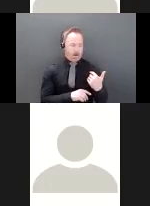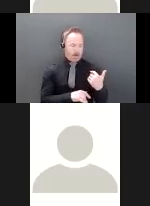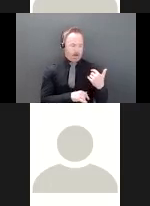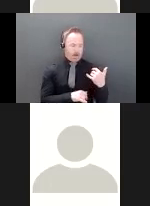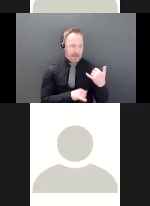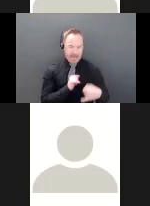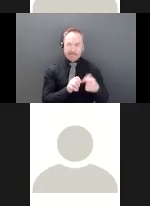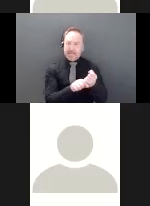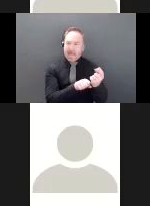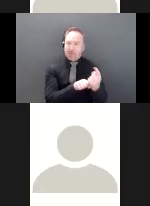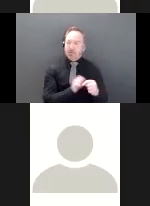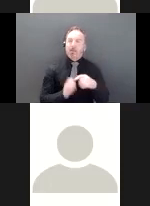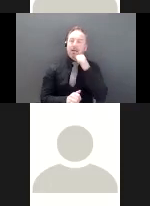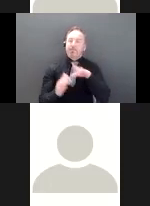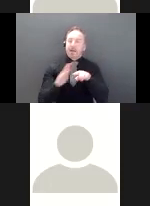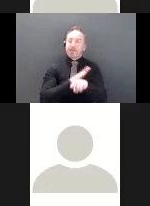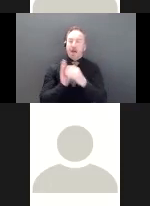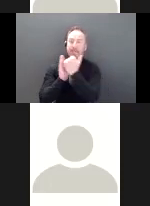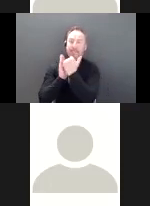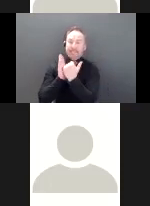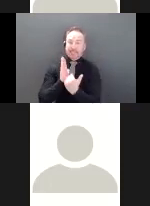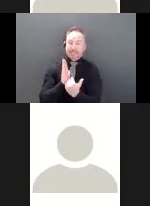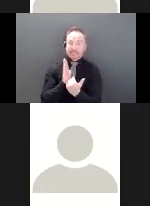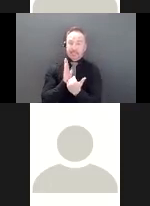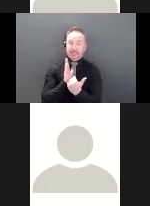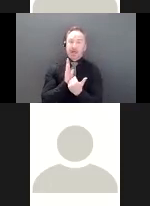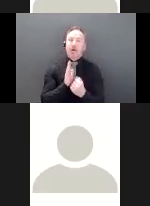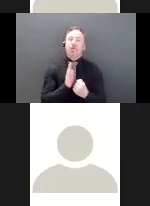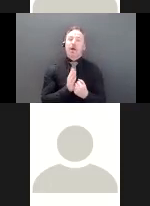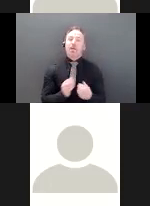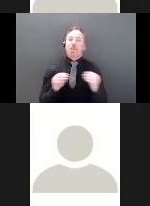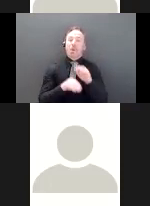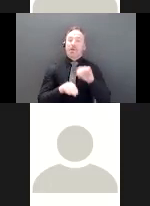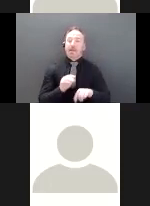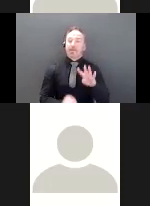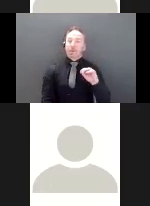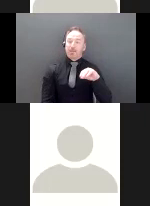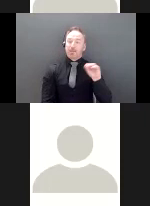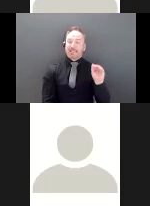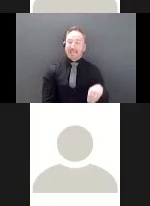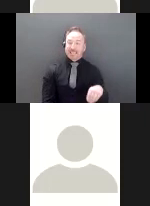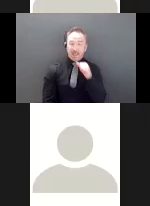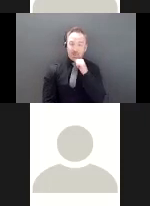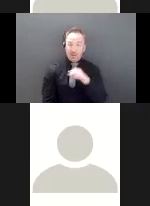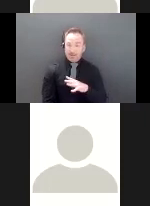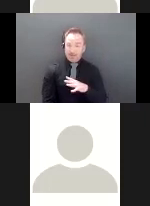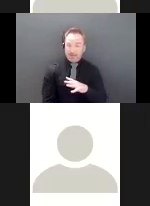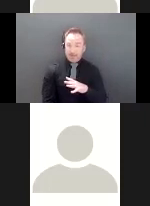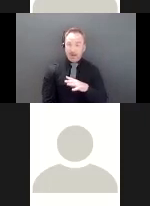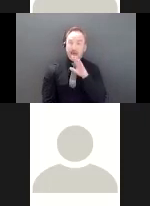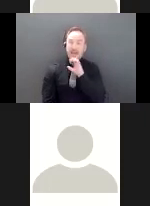list, we had over 40% of those women were over 55 or